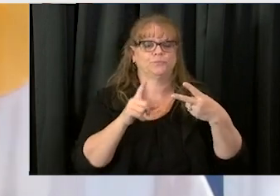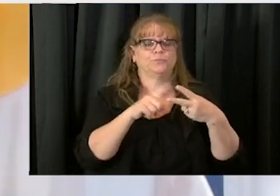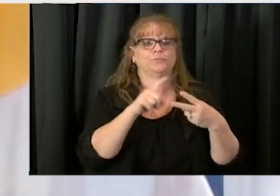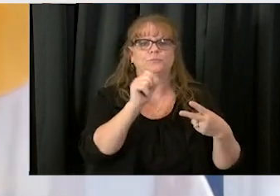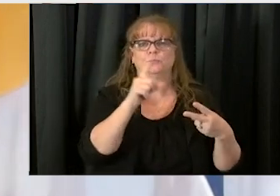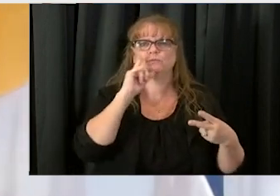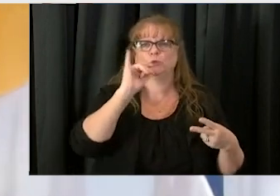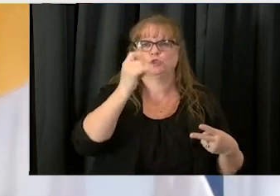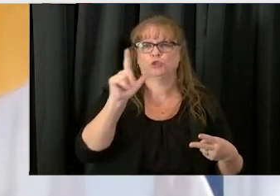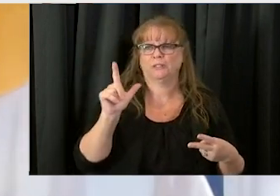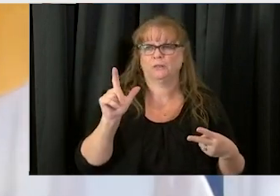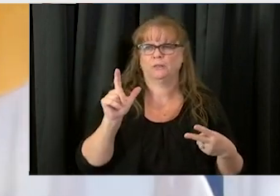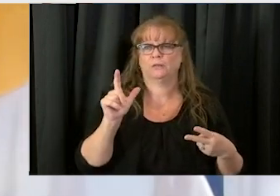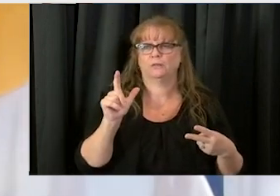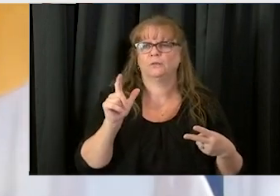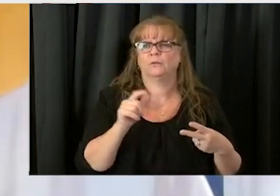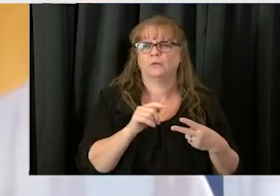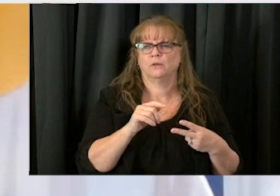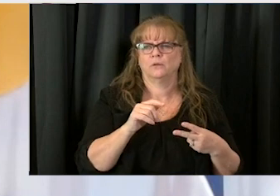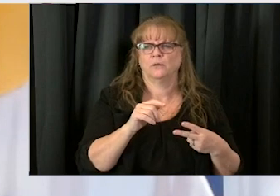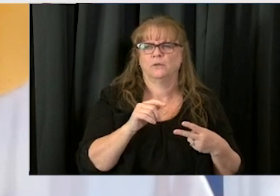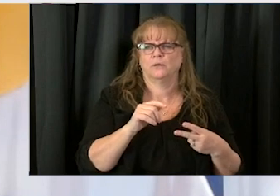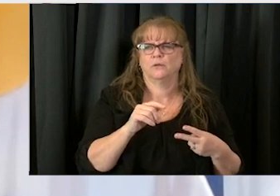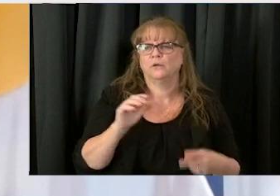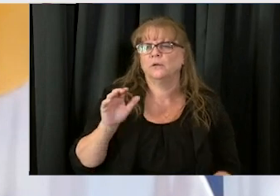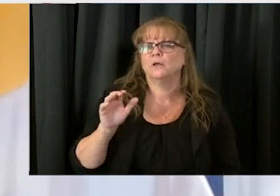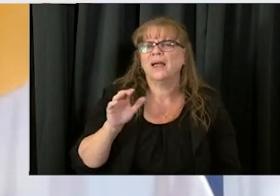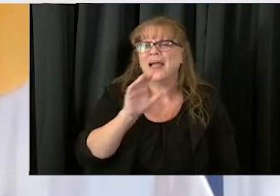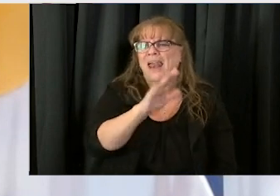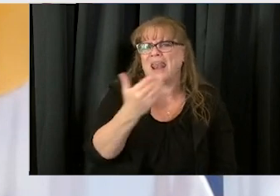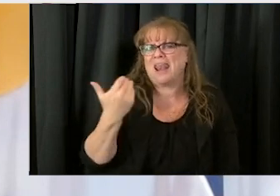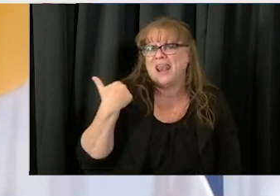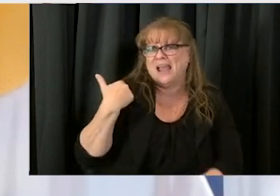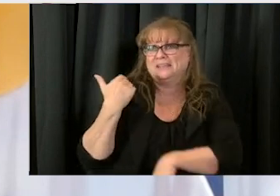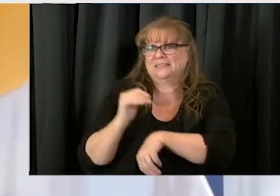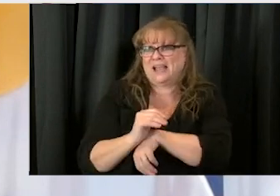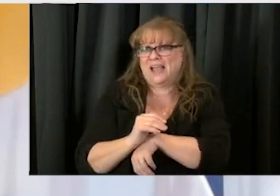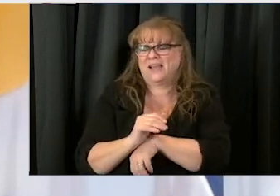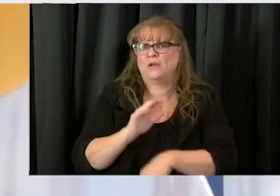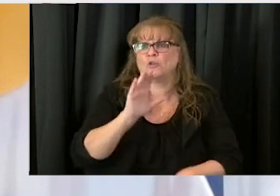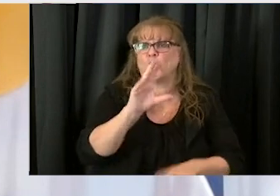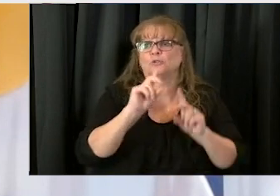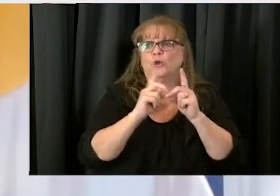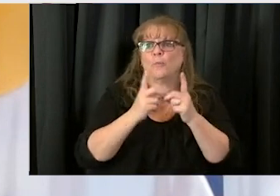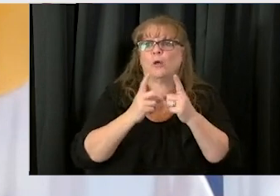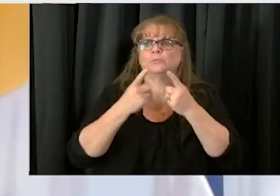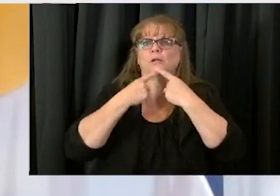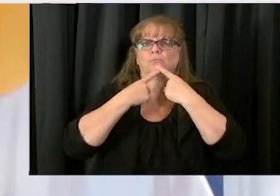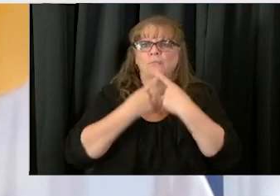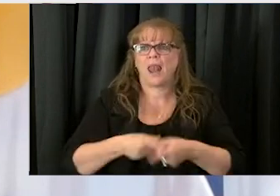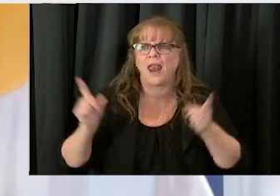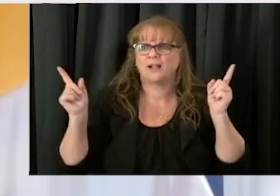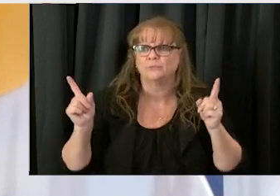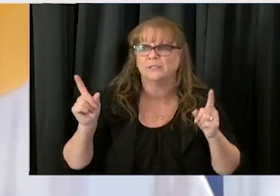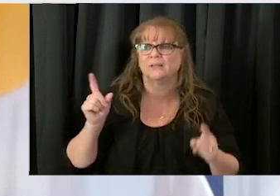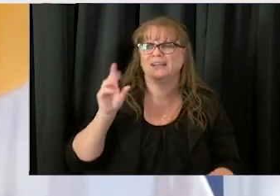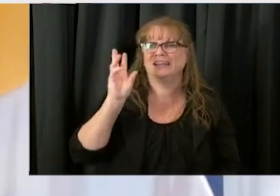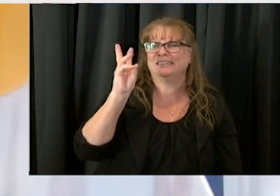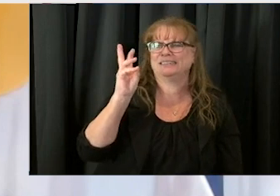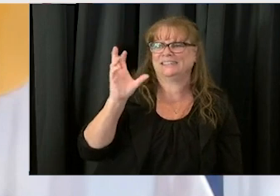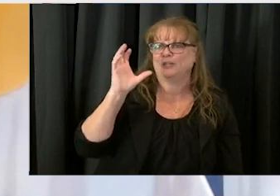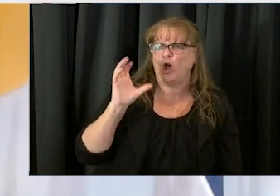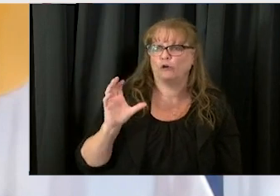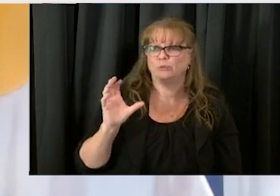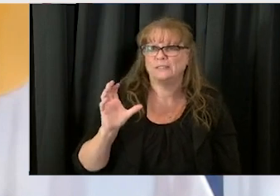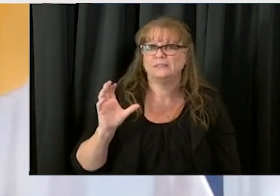night that nearly 600 assisted living facilities haven't been scheduled for clinics yet. How confident are you that the pharmacies will be able to complete that